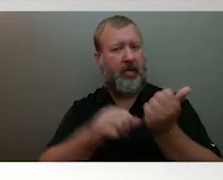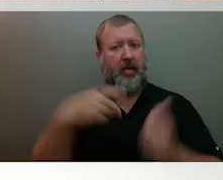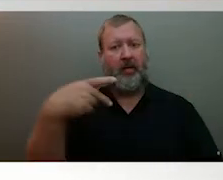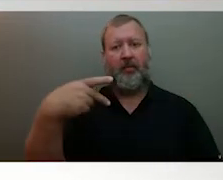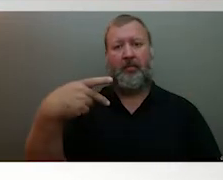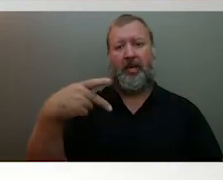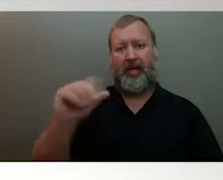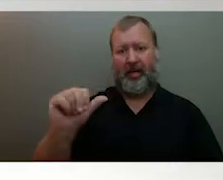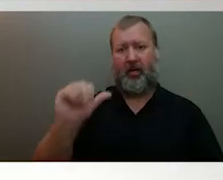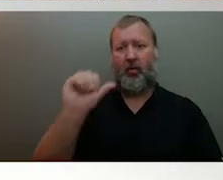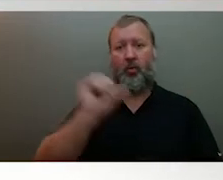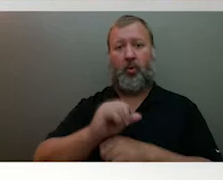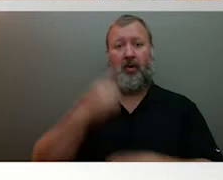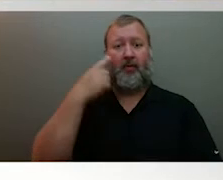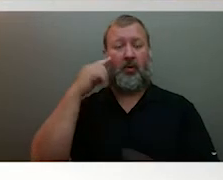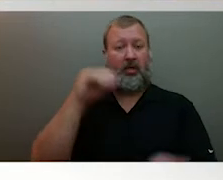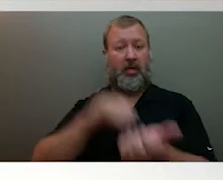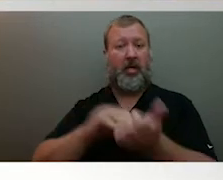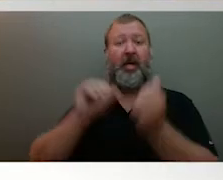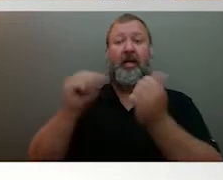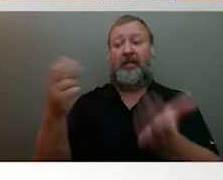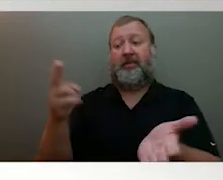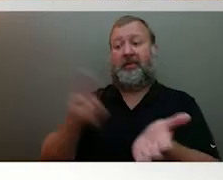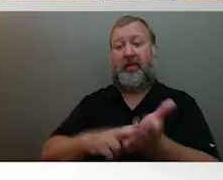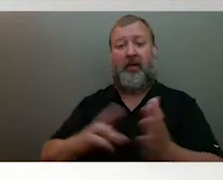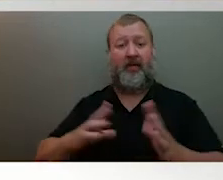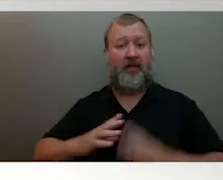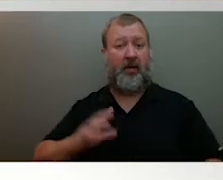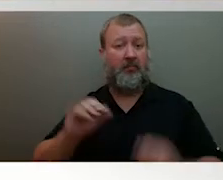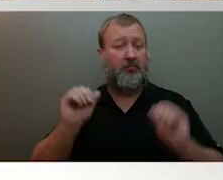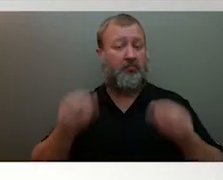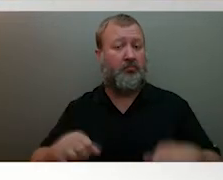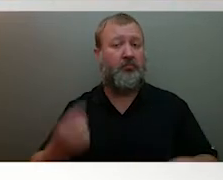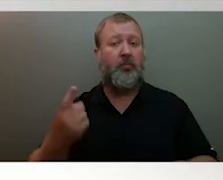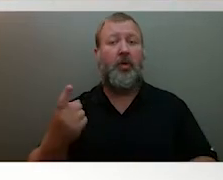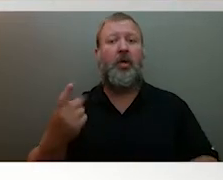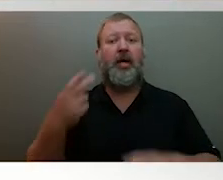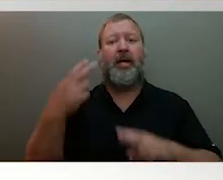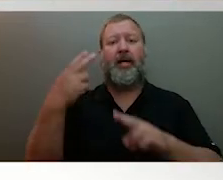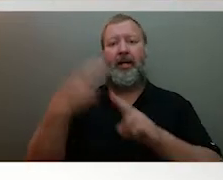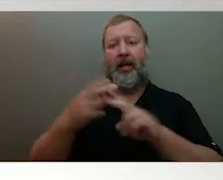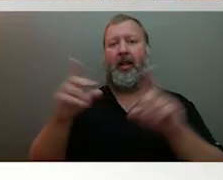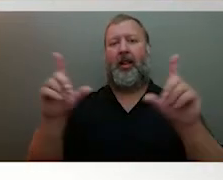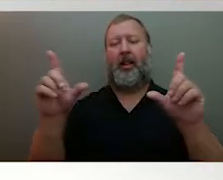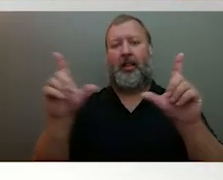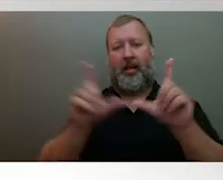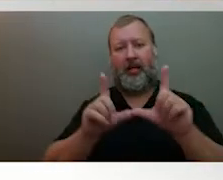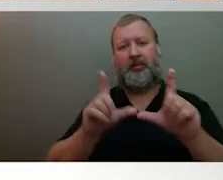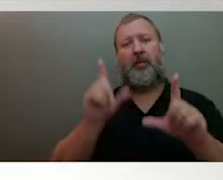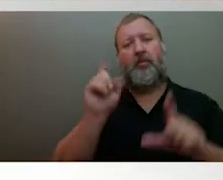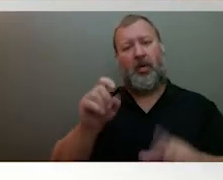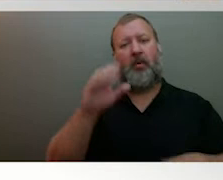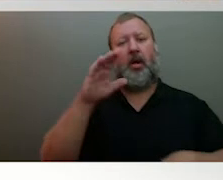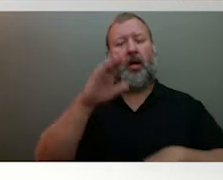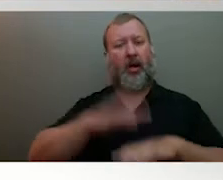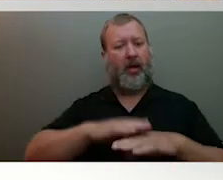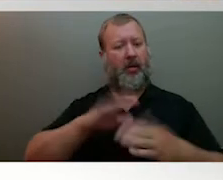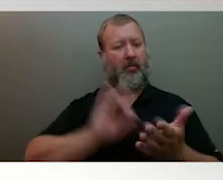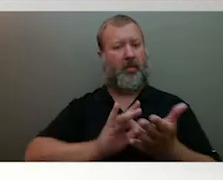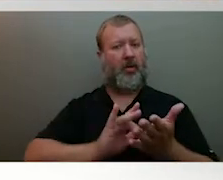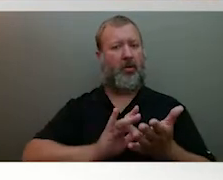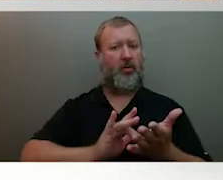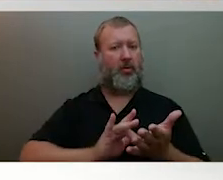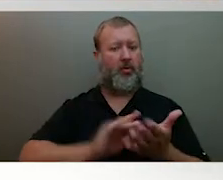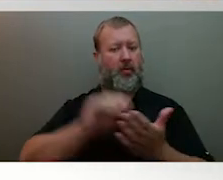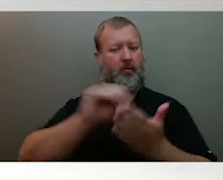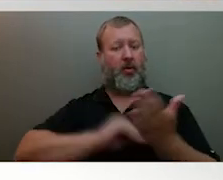PA, working for a physician can sign the medical statement, but the name of the licensed physician must be on the medical, but